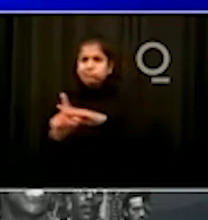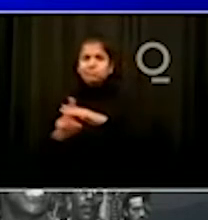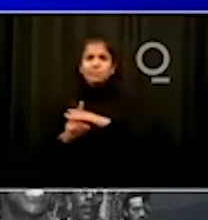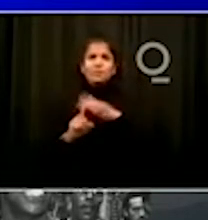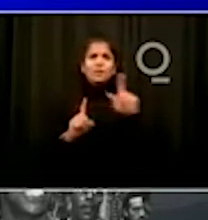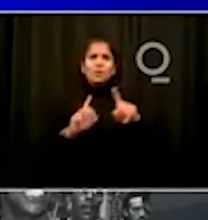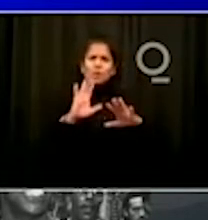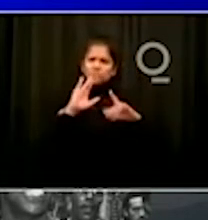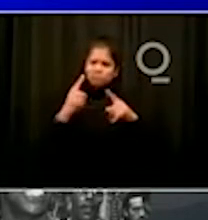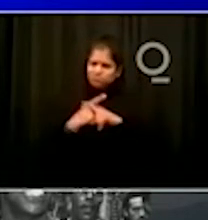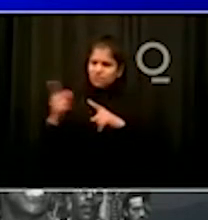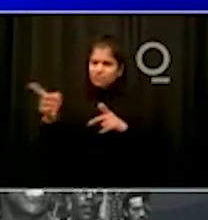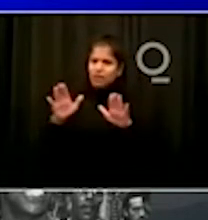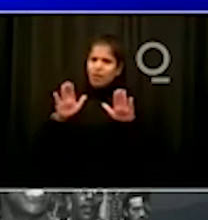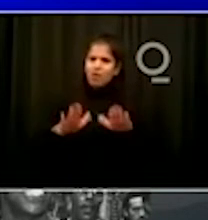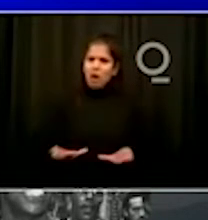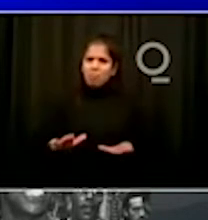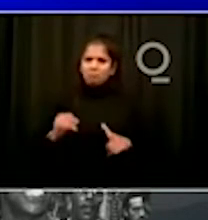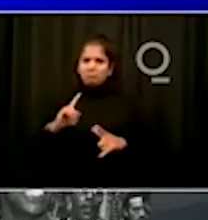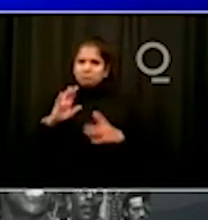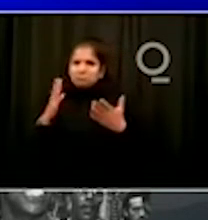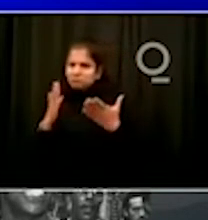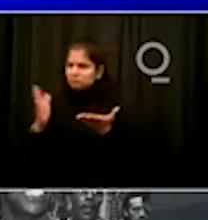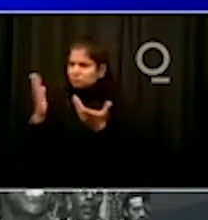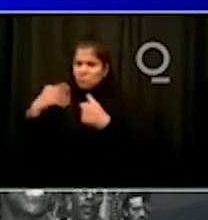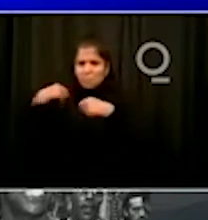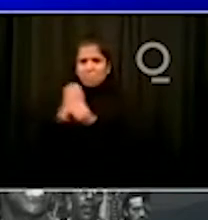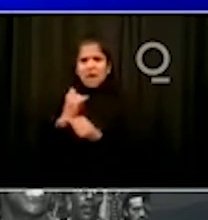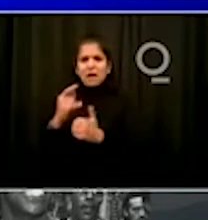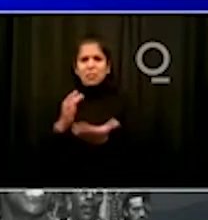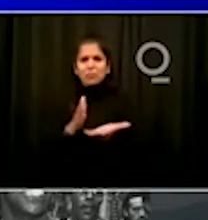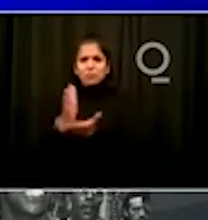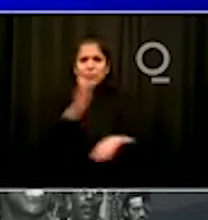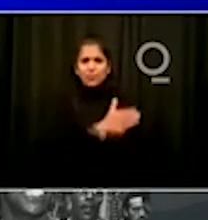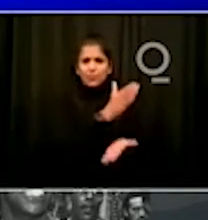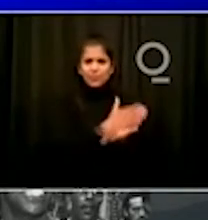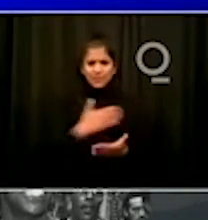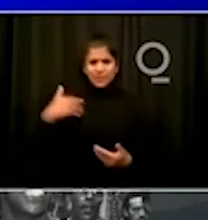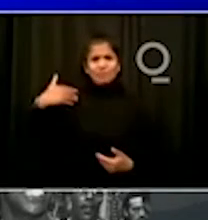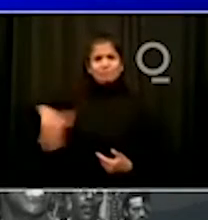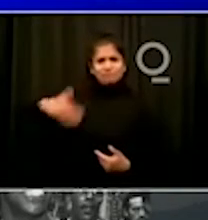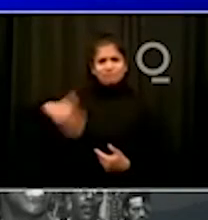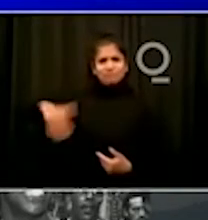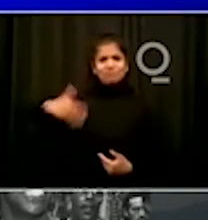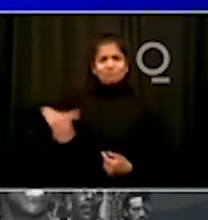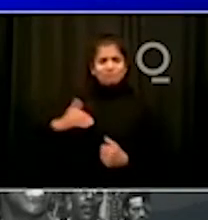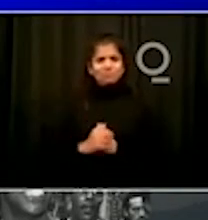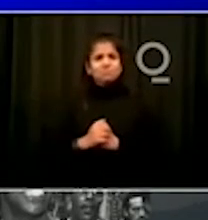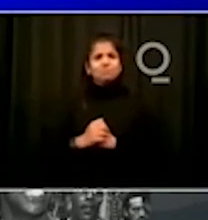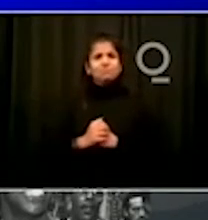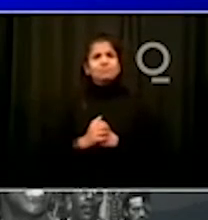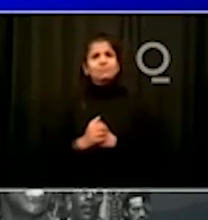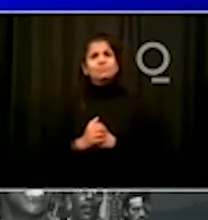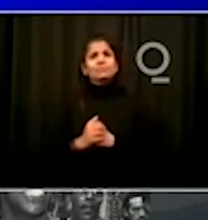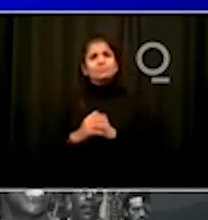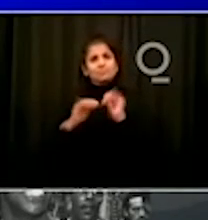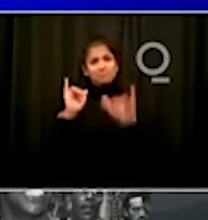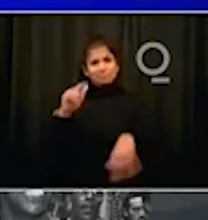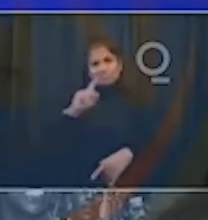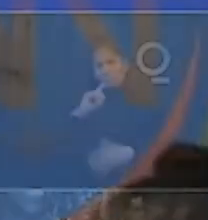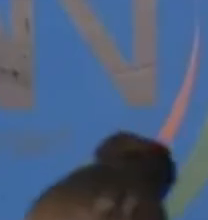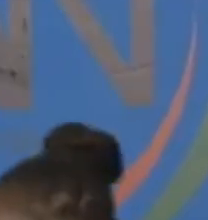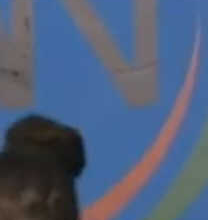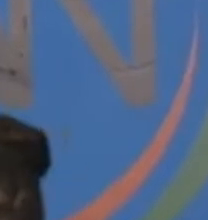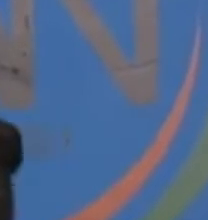for this city that he's really never gotten the credit for, including putting us on the pathway to becoming a much safer city with the Safe Street, Safe City